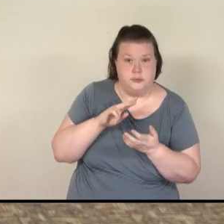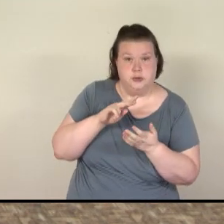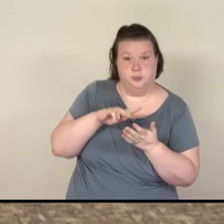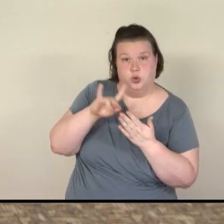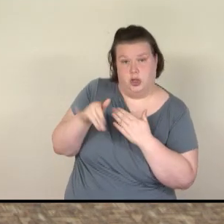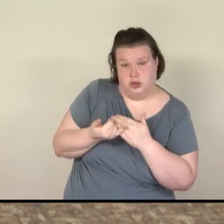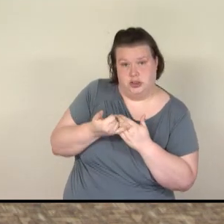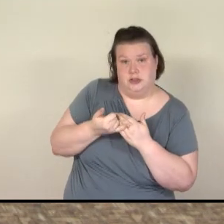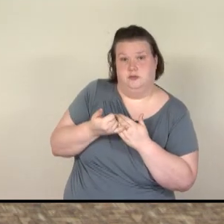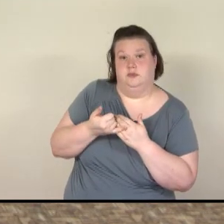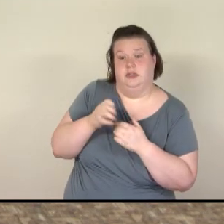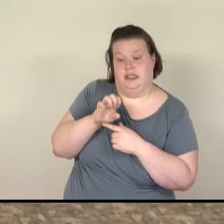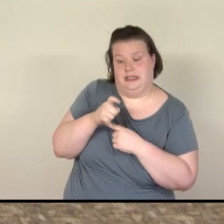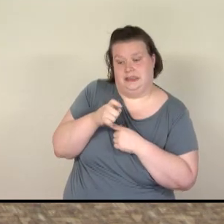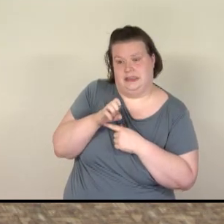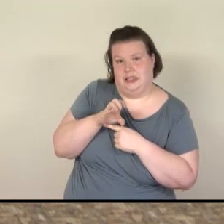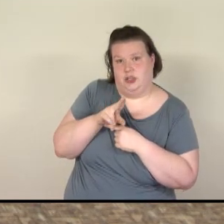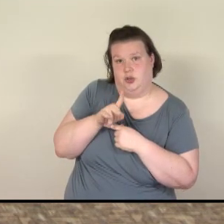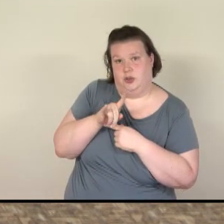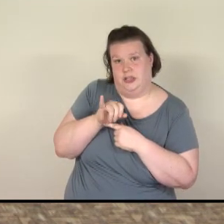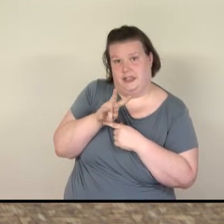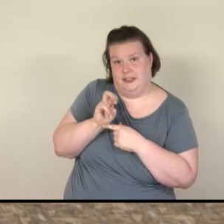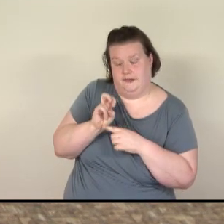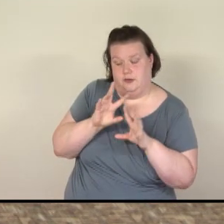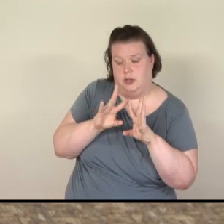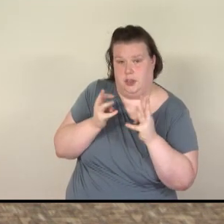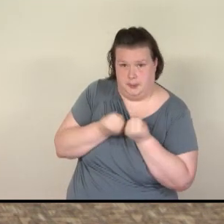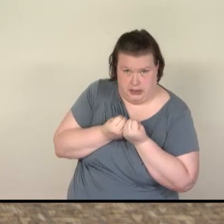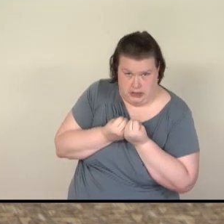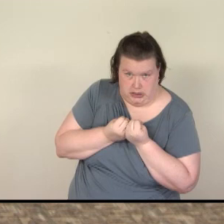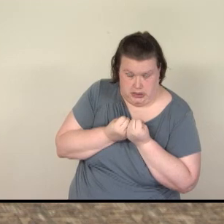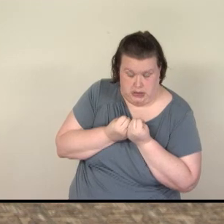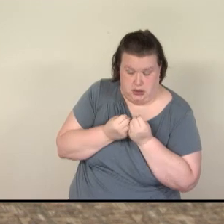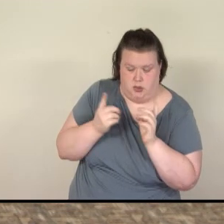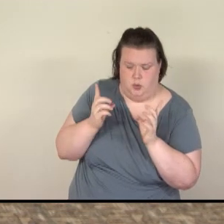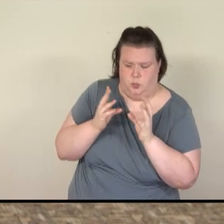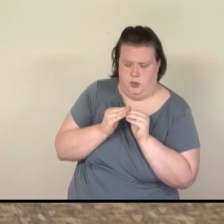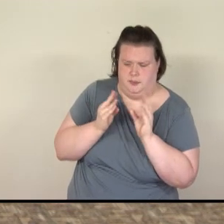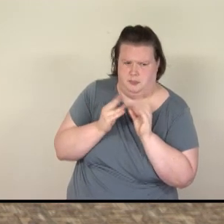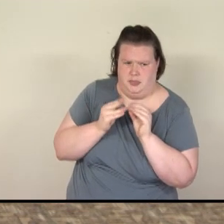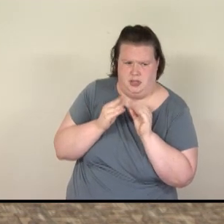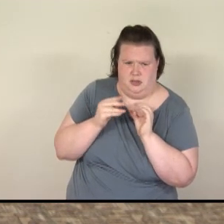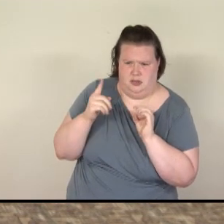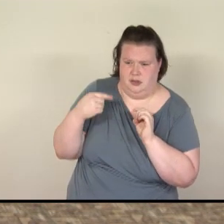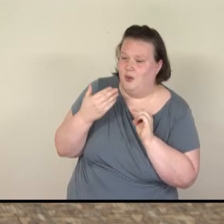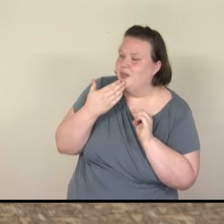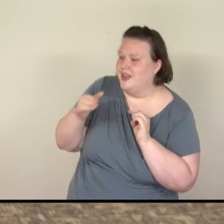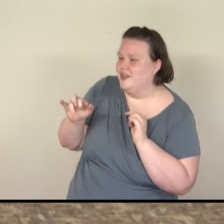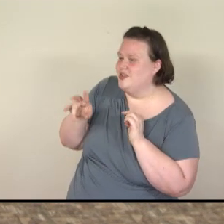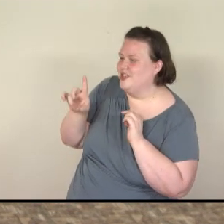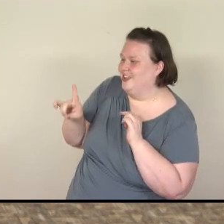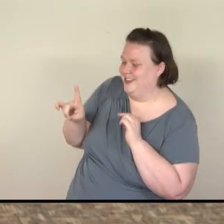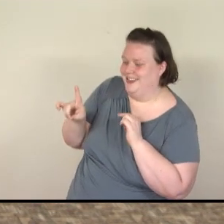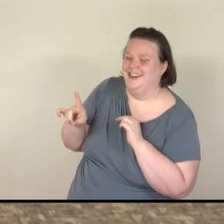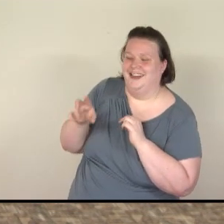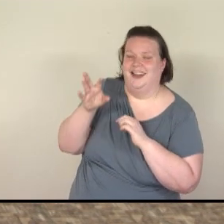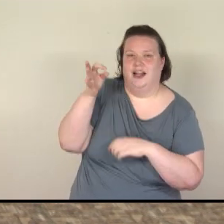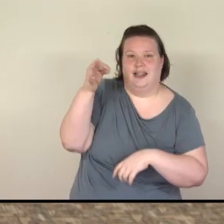we've had a project executive committee who's been meeting. We've met, I don't know, thank you, Jared, 9